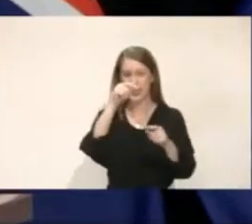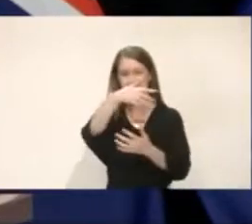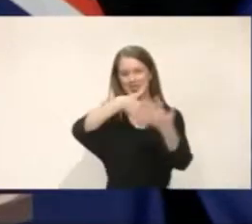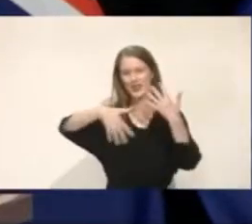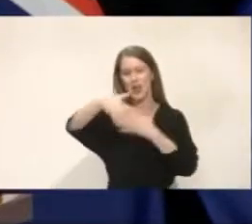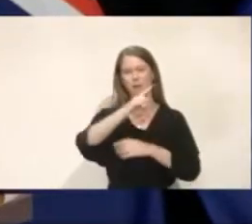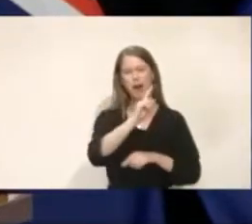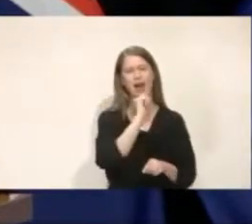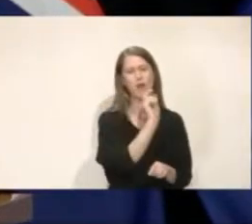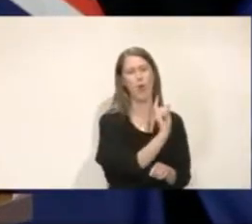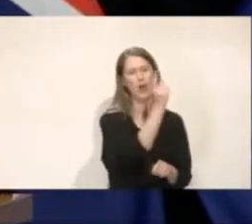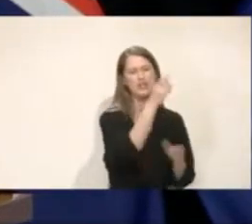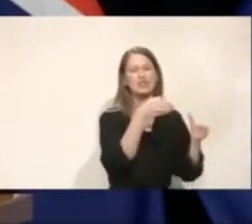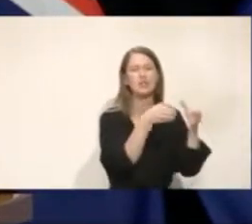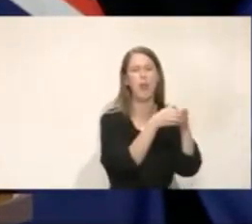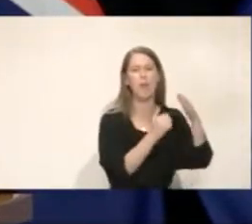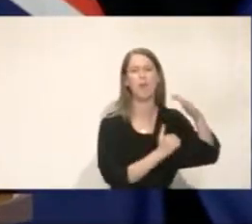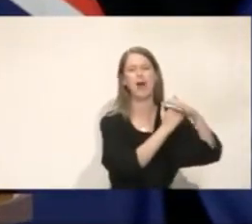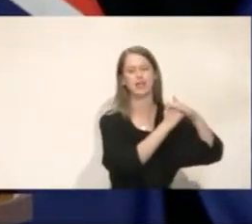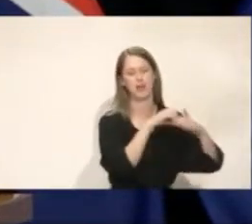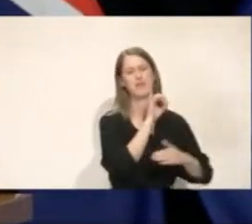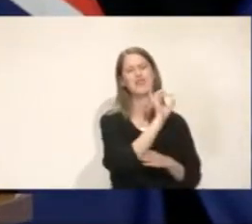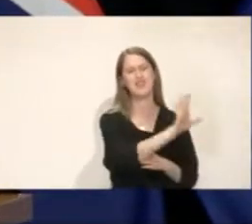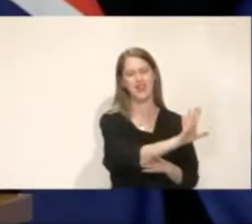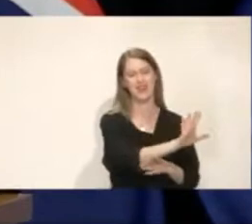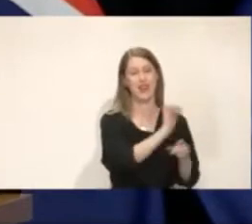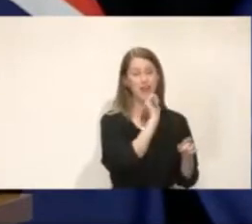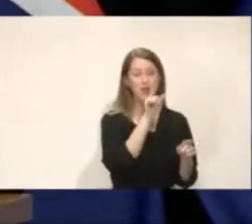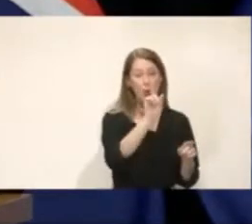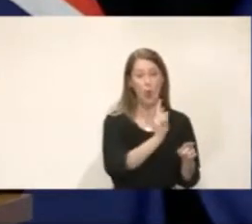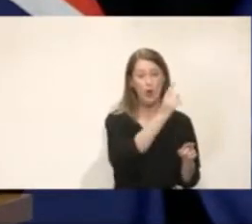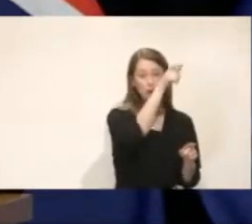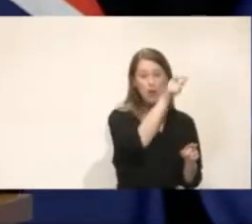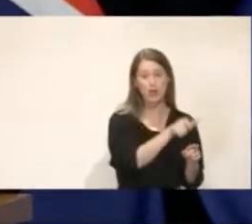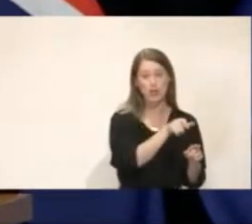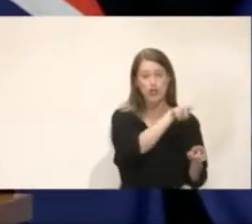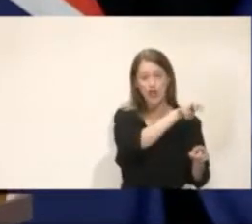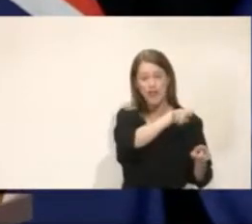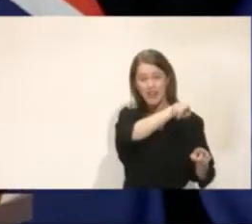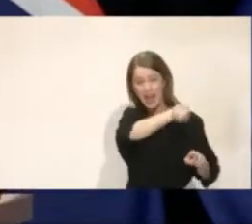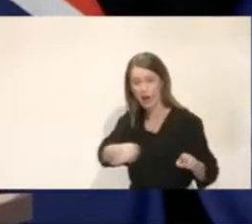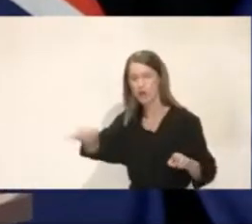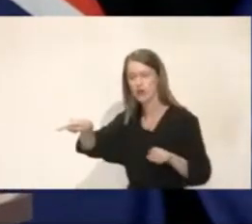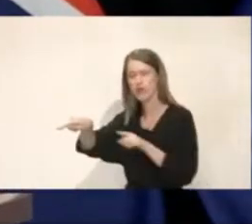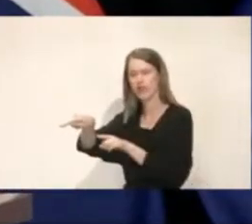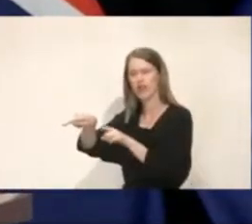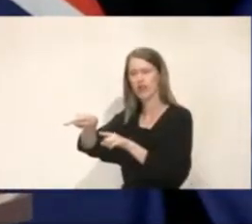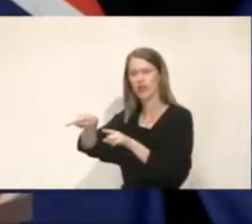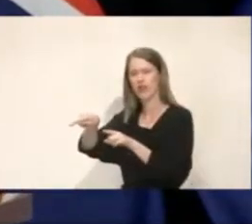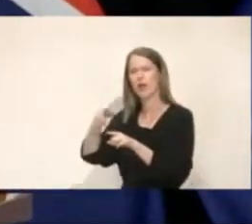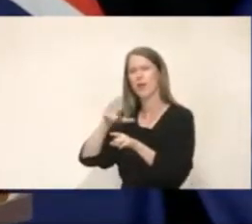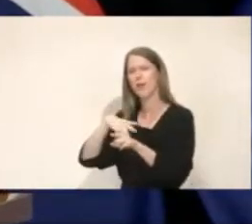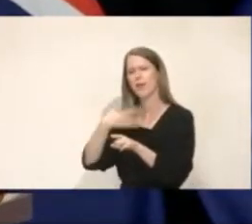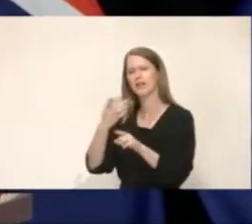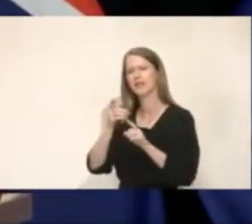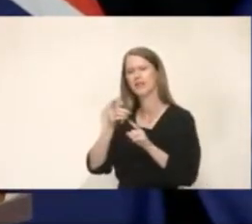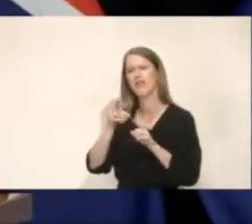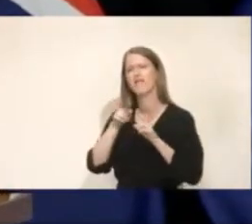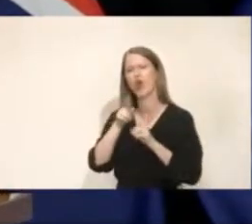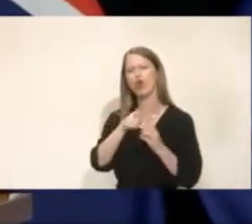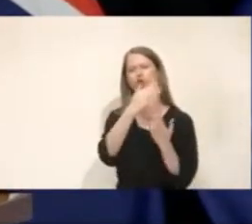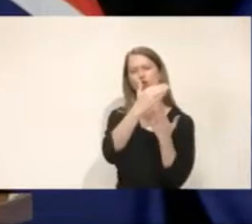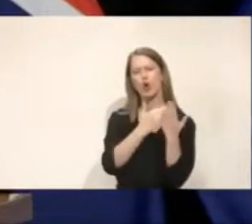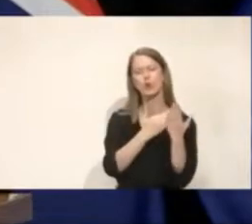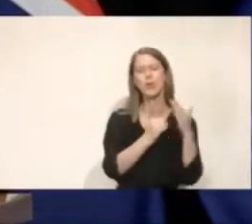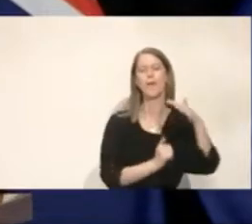Auckland, keep it small. And if you're an Aucklander travelling outside of Auckland, please just hold to those guidelines wherever you are in